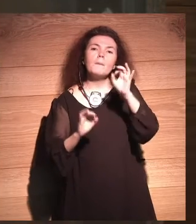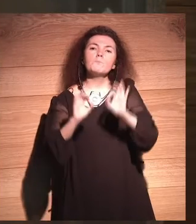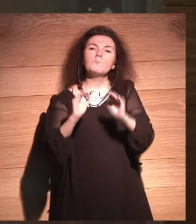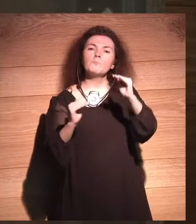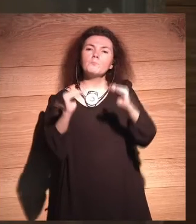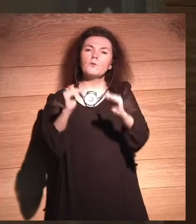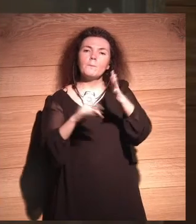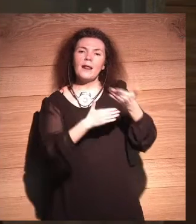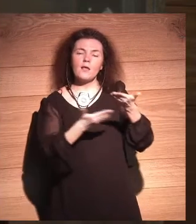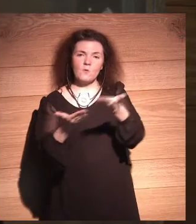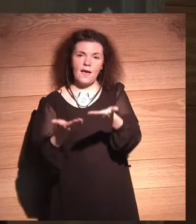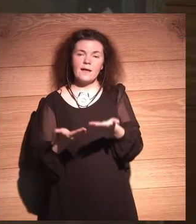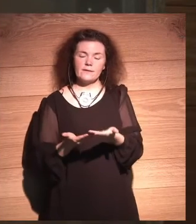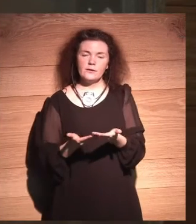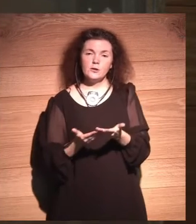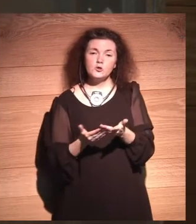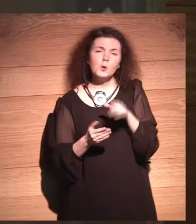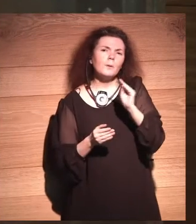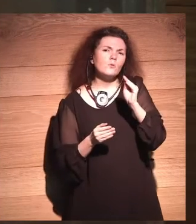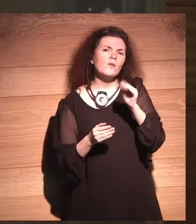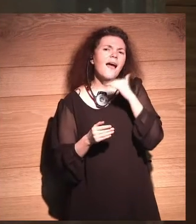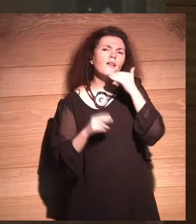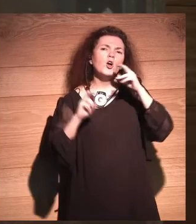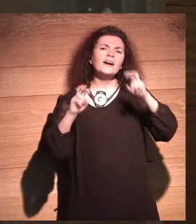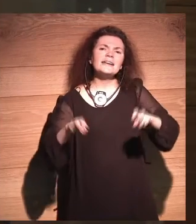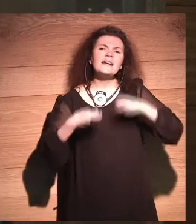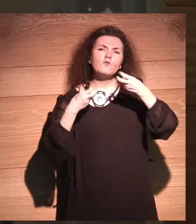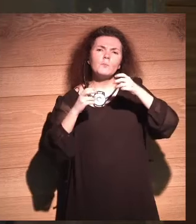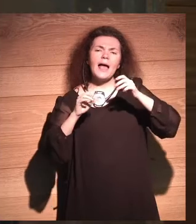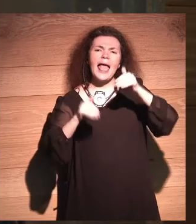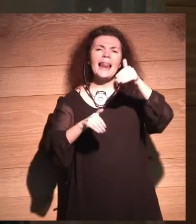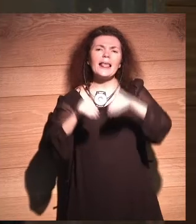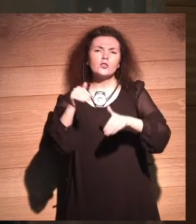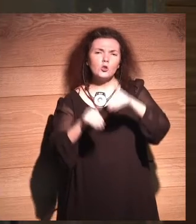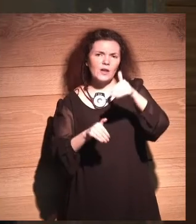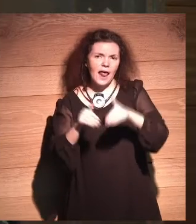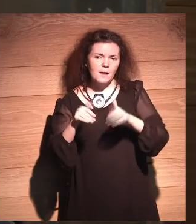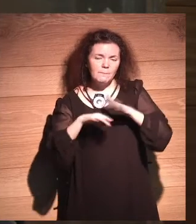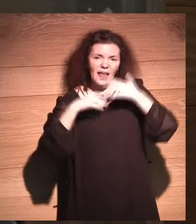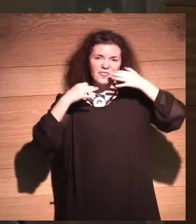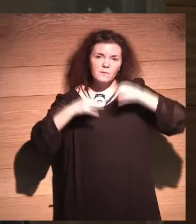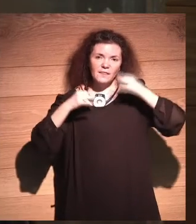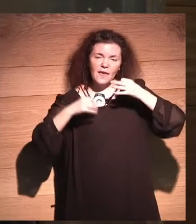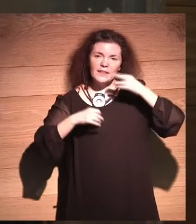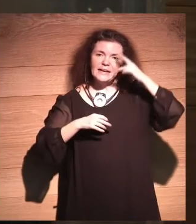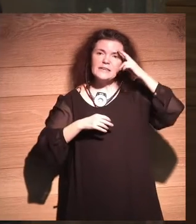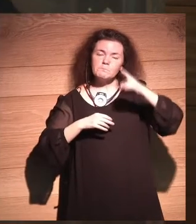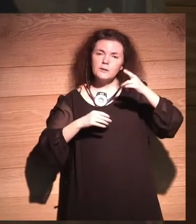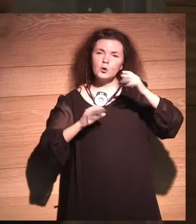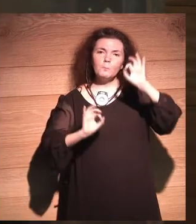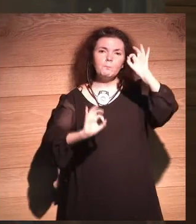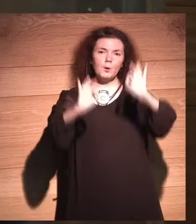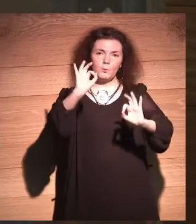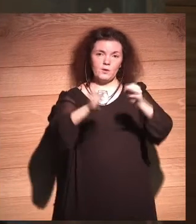obstacles to get to power because there is no proportionality that may help them. Don't you think